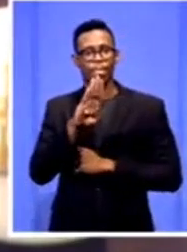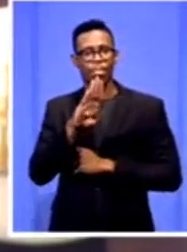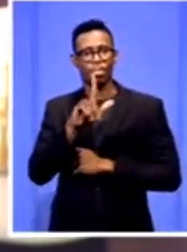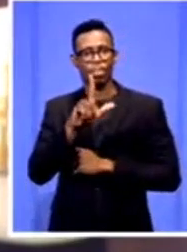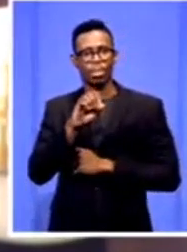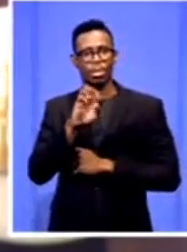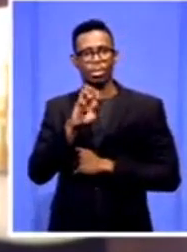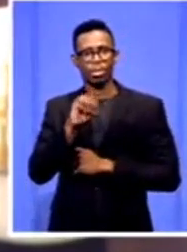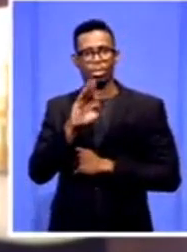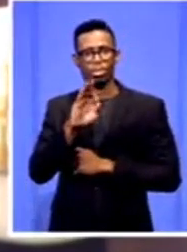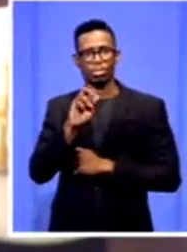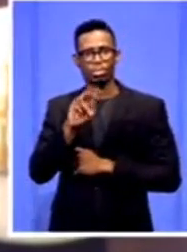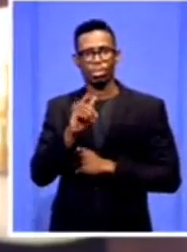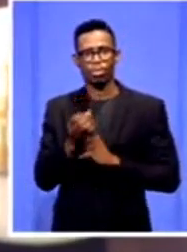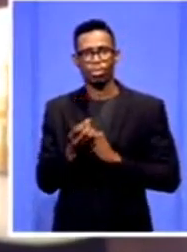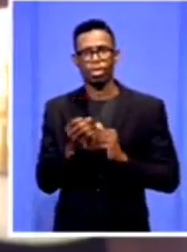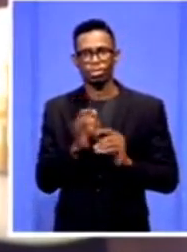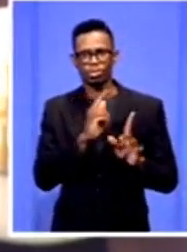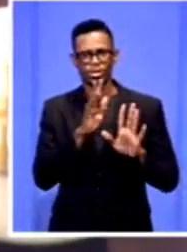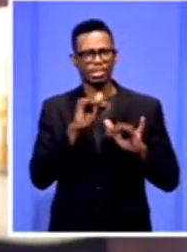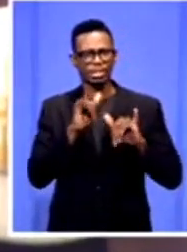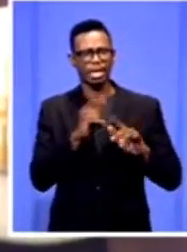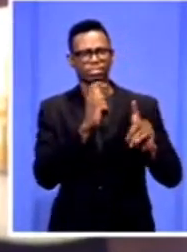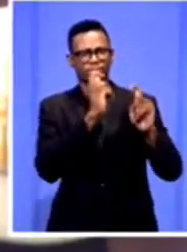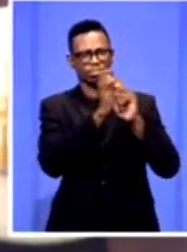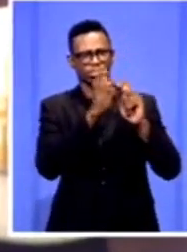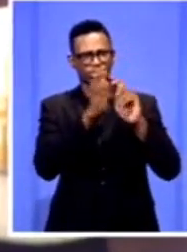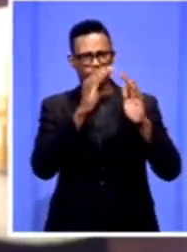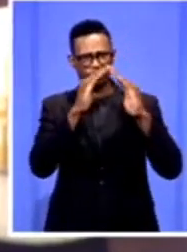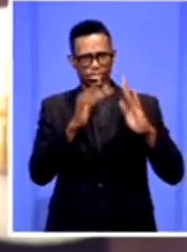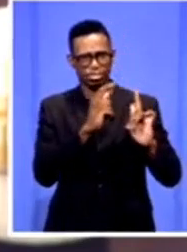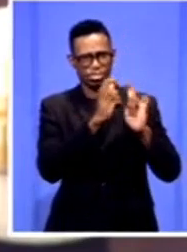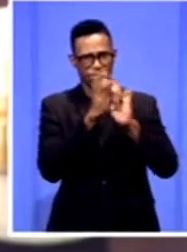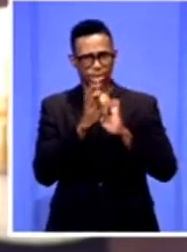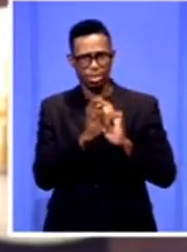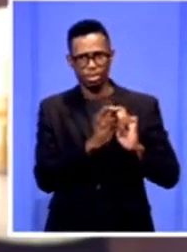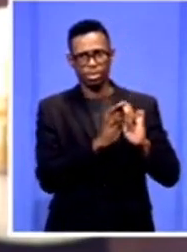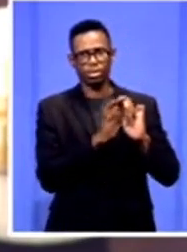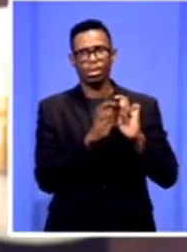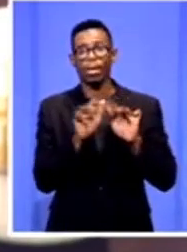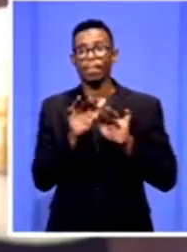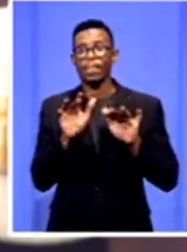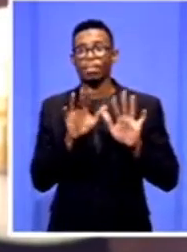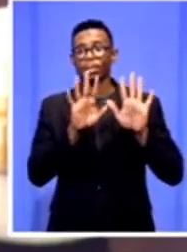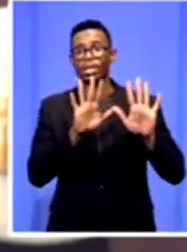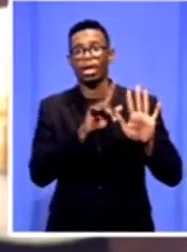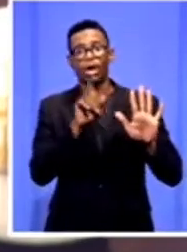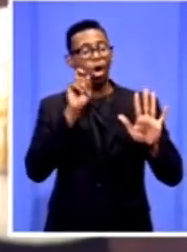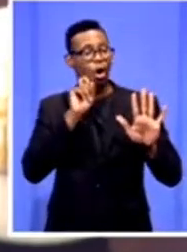mekhukhung eo ba leshome ba saleng ba ntshuwa hotho ba tlaisiwa matlong. Mabitso a bona ke